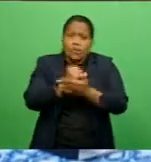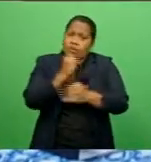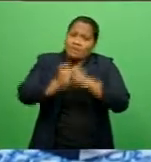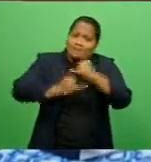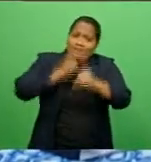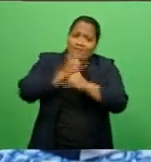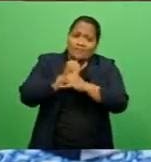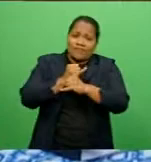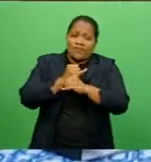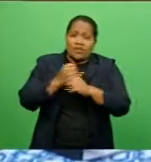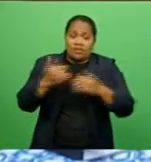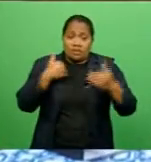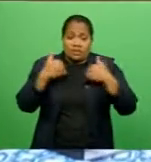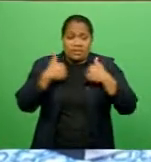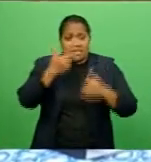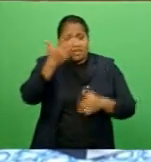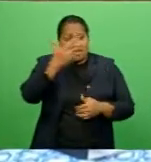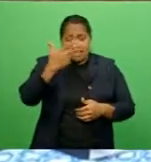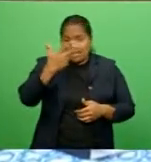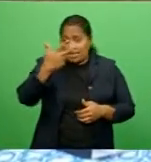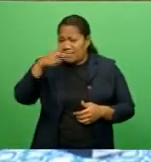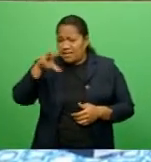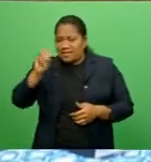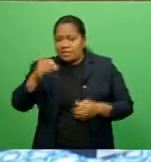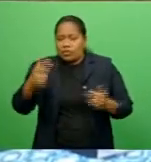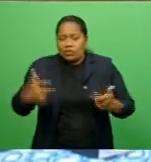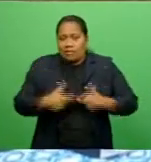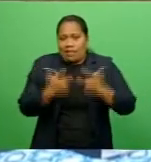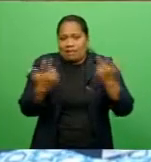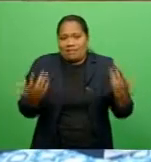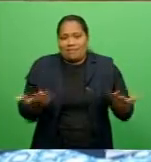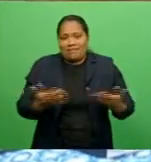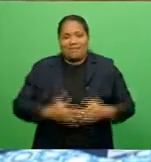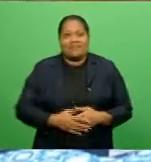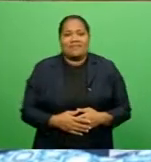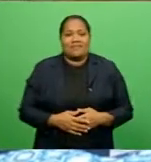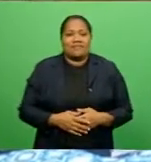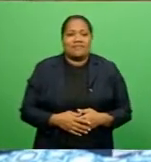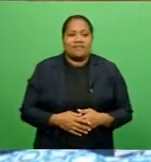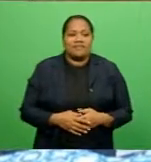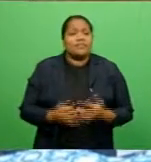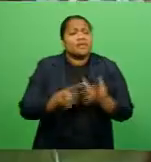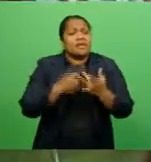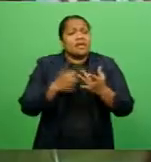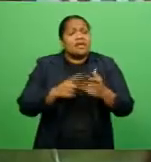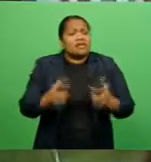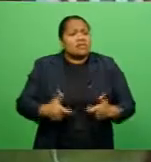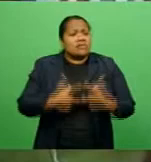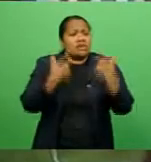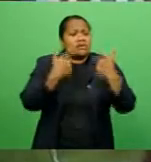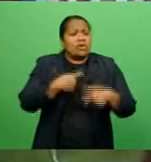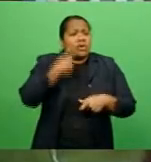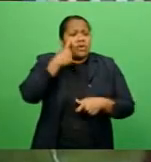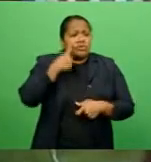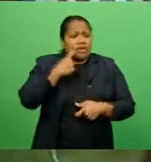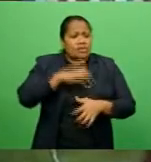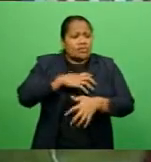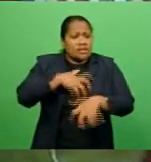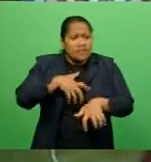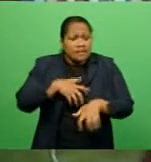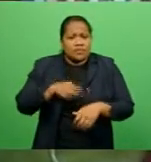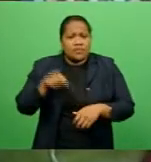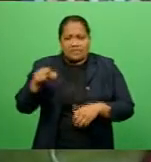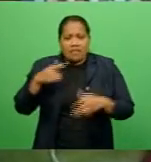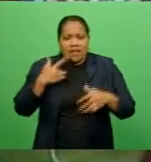in the 1980s was a challenge. One of the challenges there was trying to adapt to that